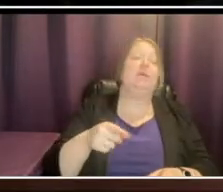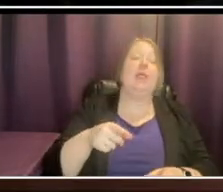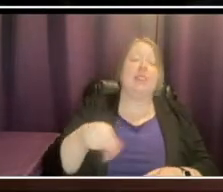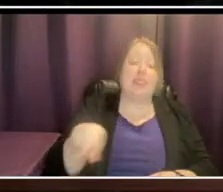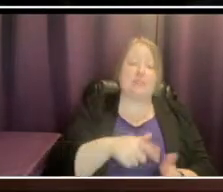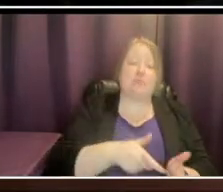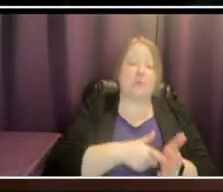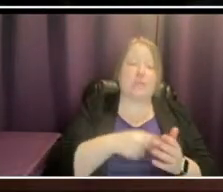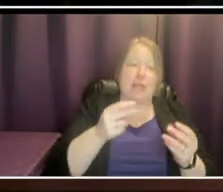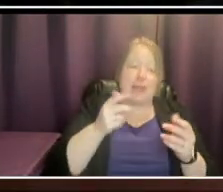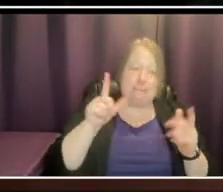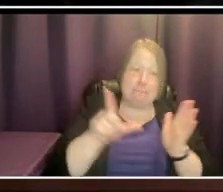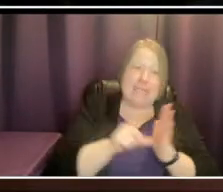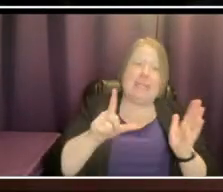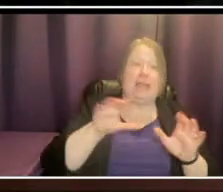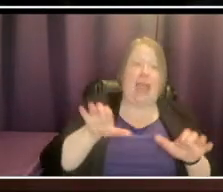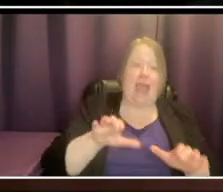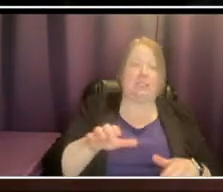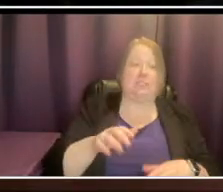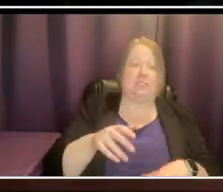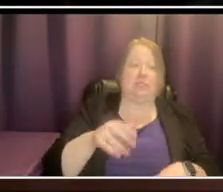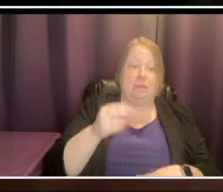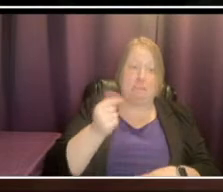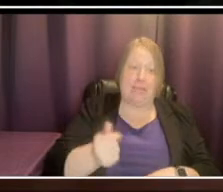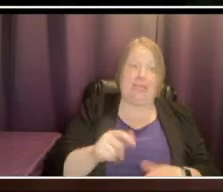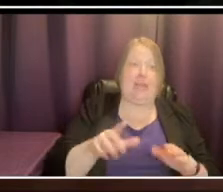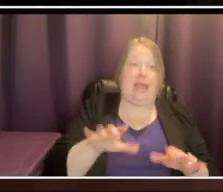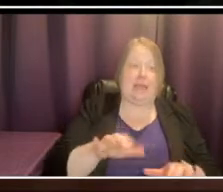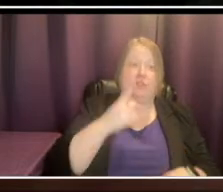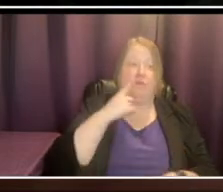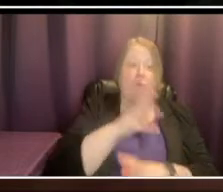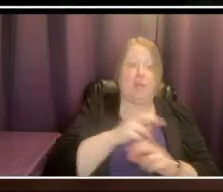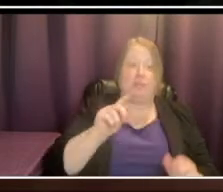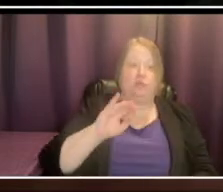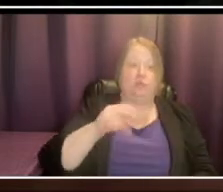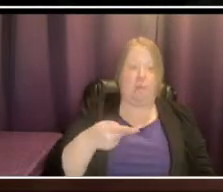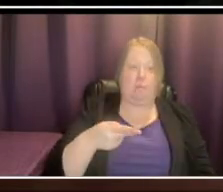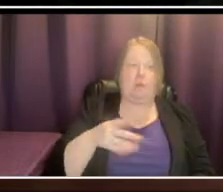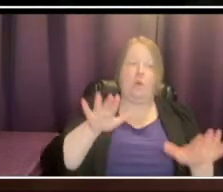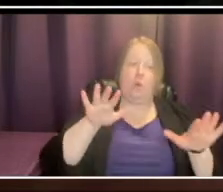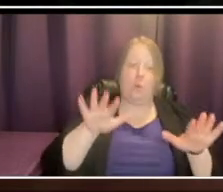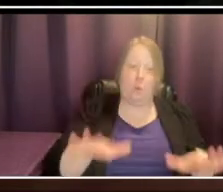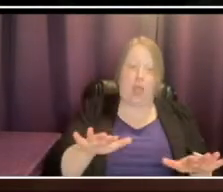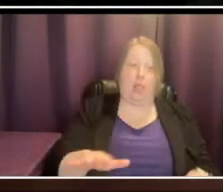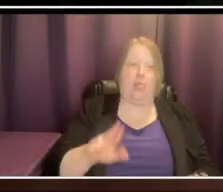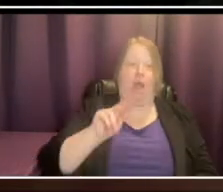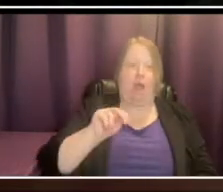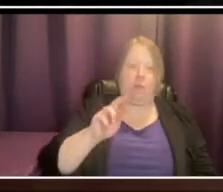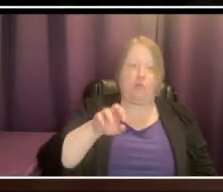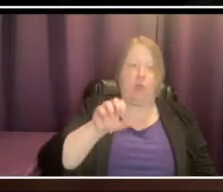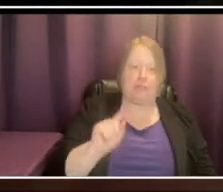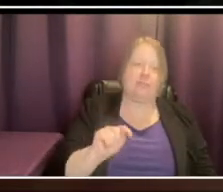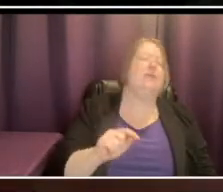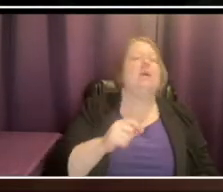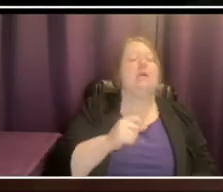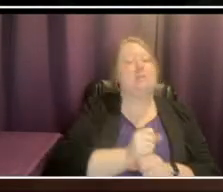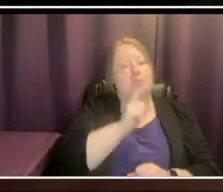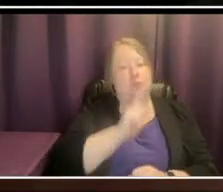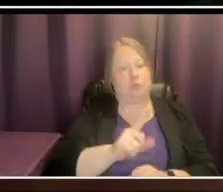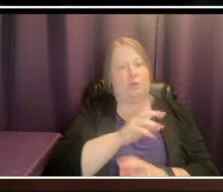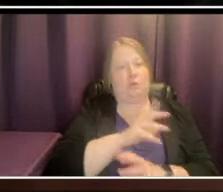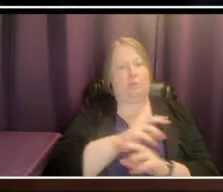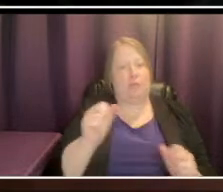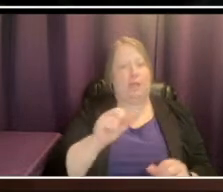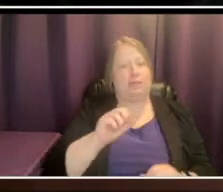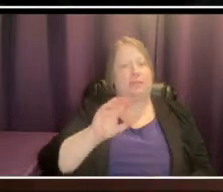share of responsibility, quell the brewing unrest, and ensure President-elect Biden is able to